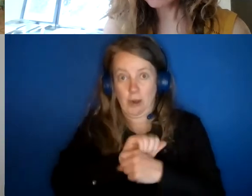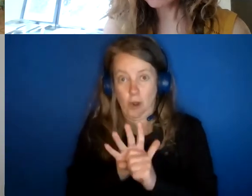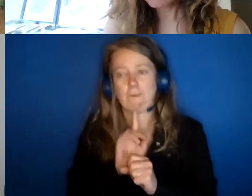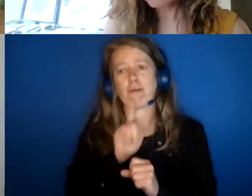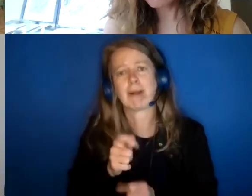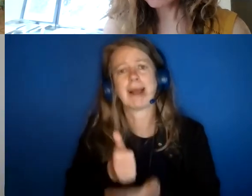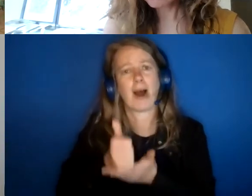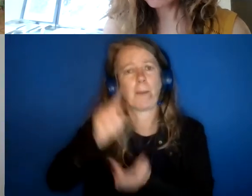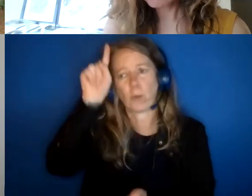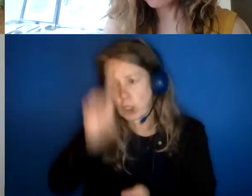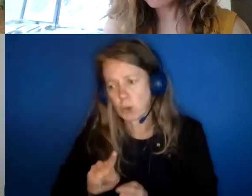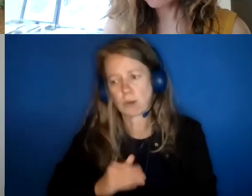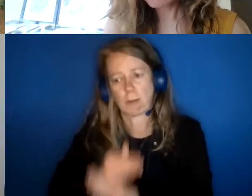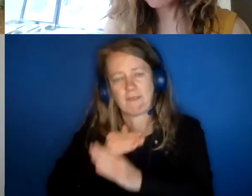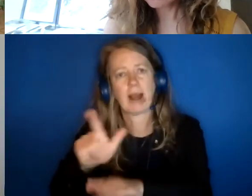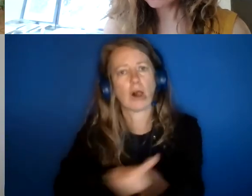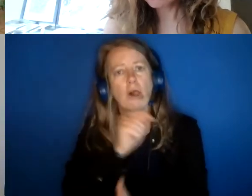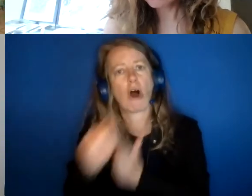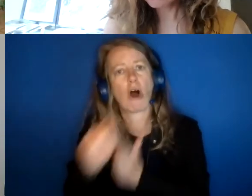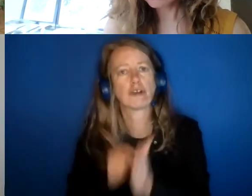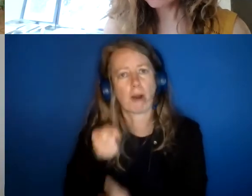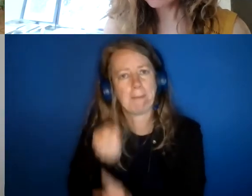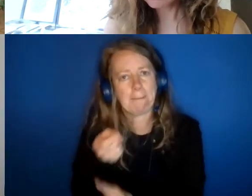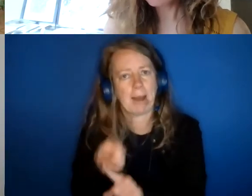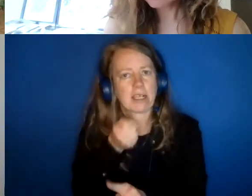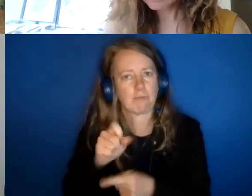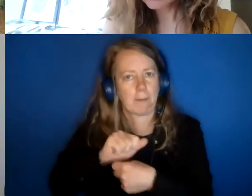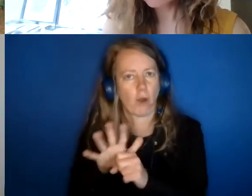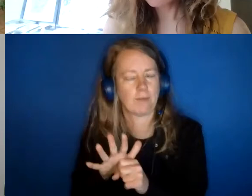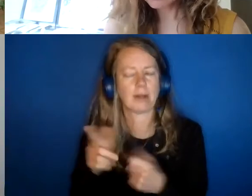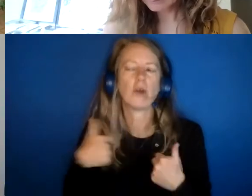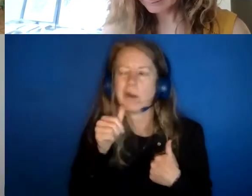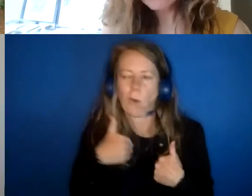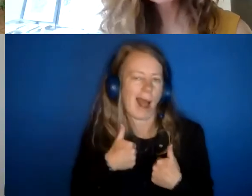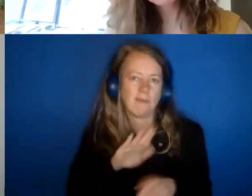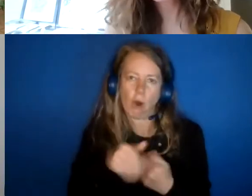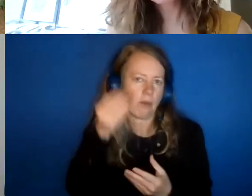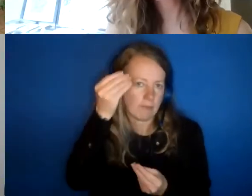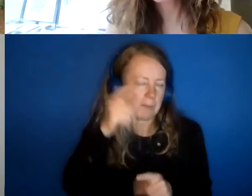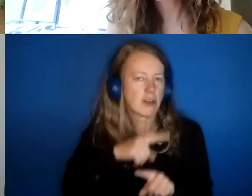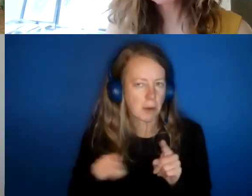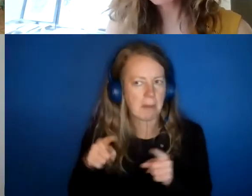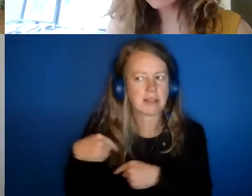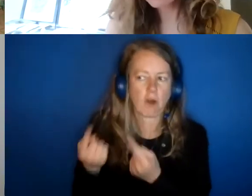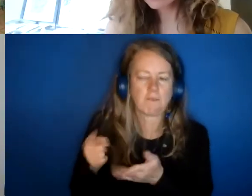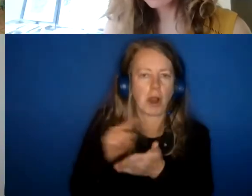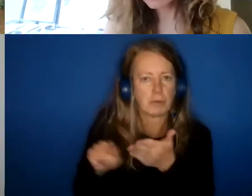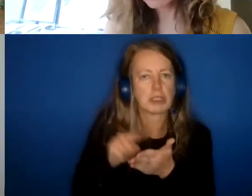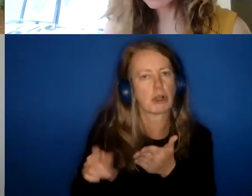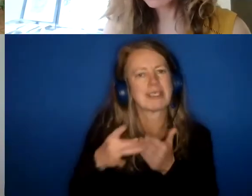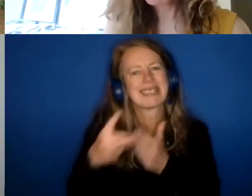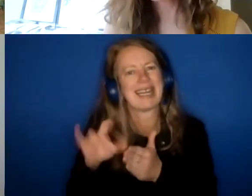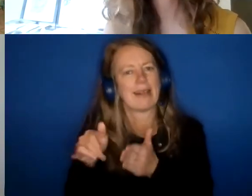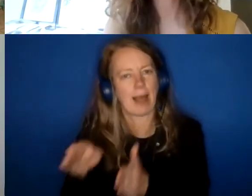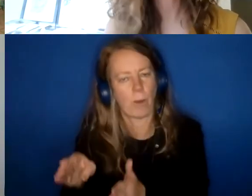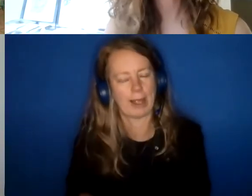complications of COVID. We don't have all that information yet, but that's where the information seems to be heading. And the